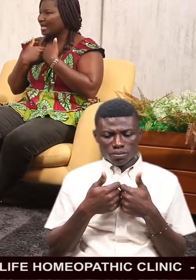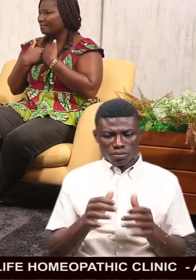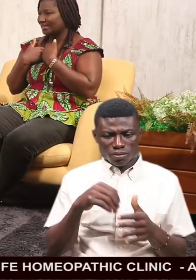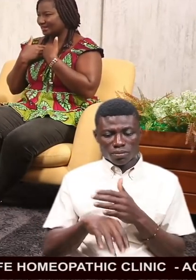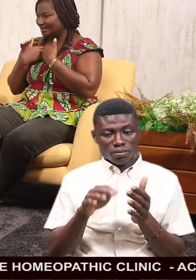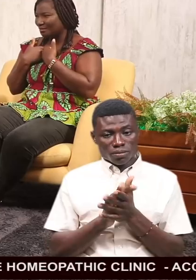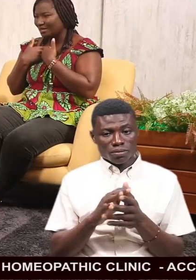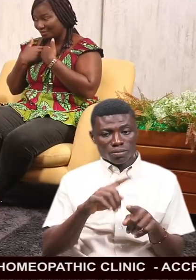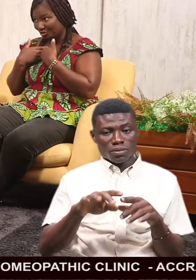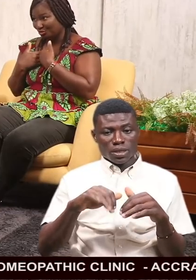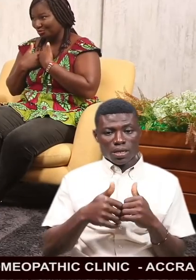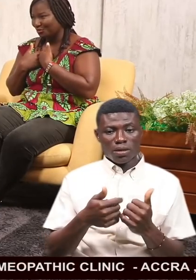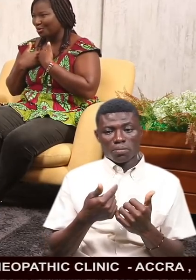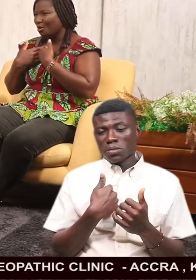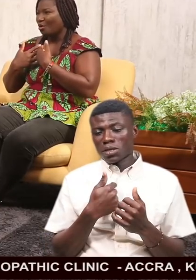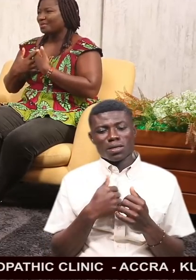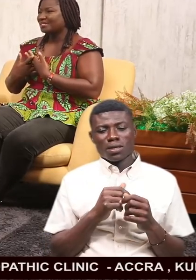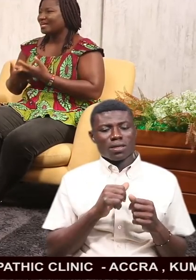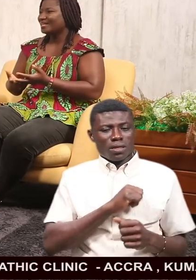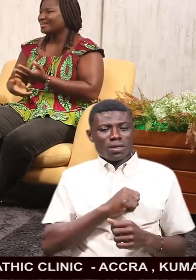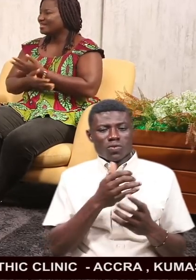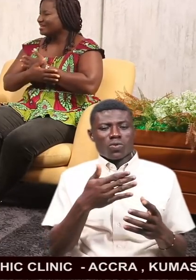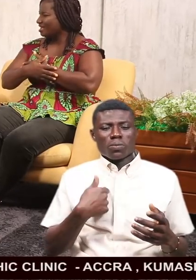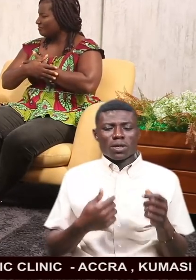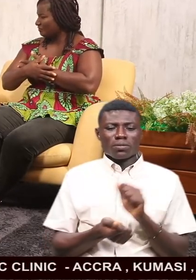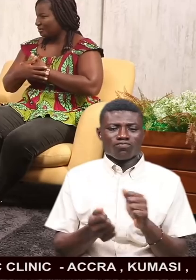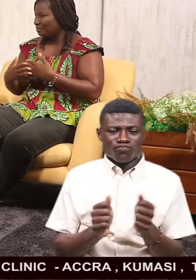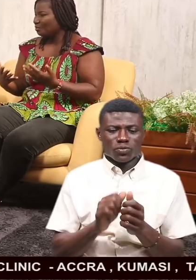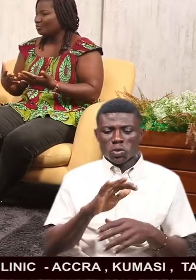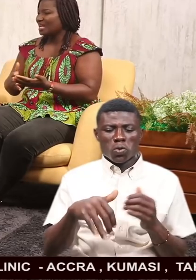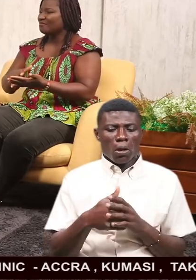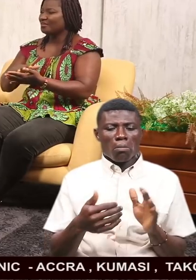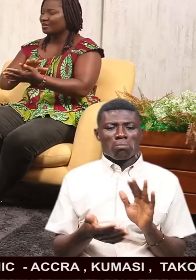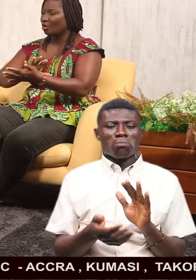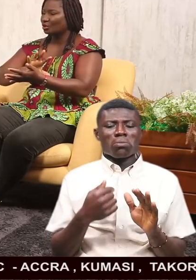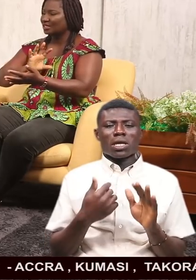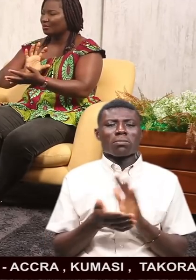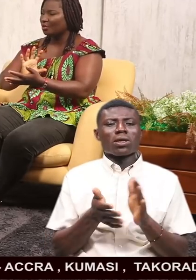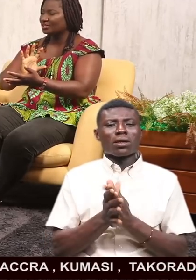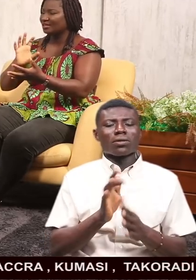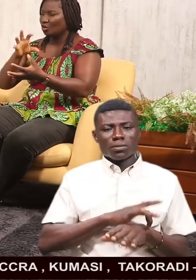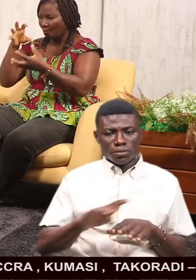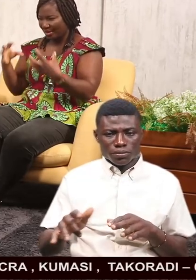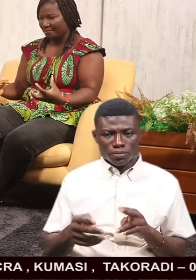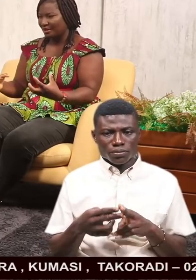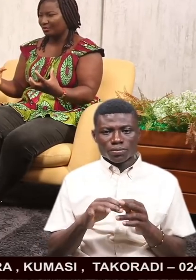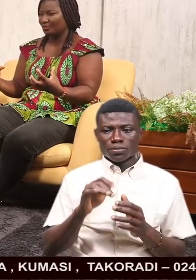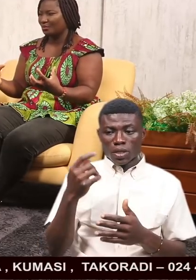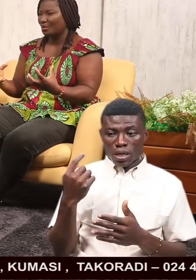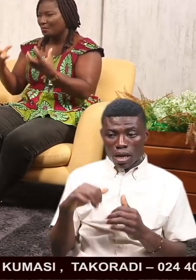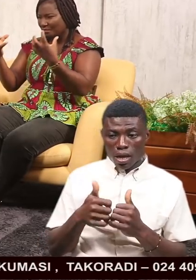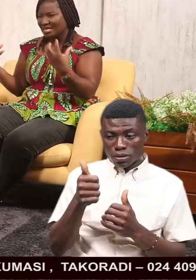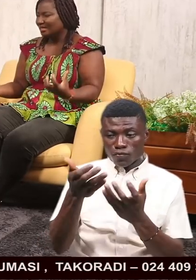the way I met any mini person a person nini name fimimu na fei the send your